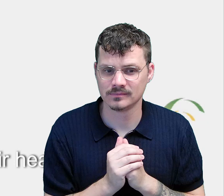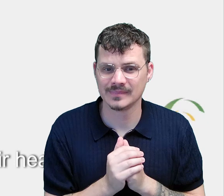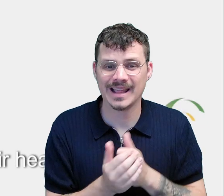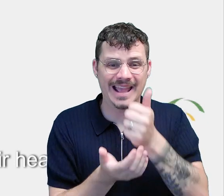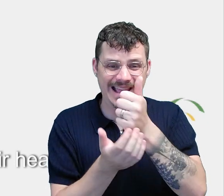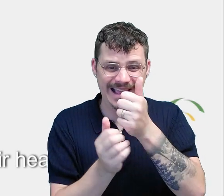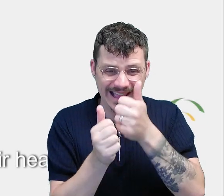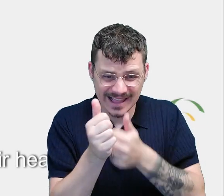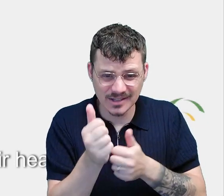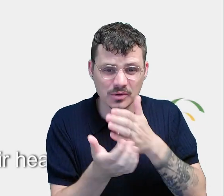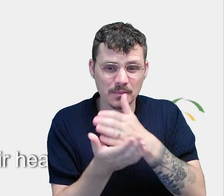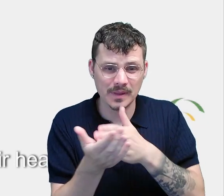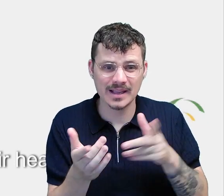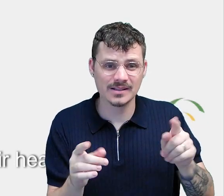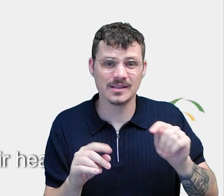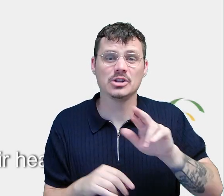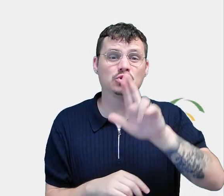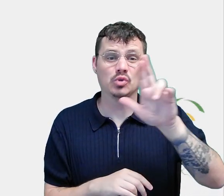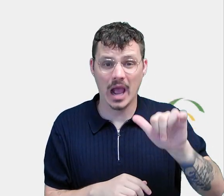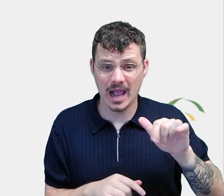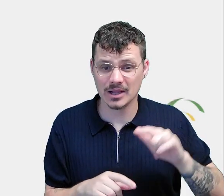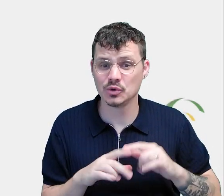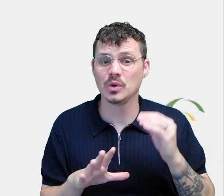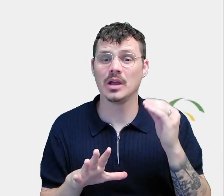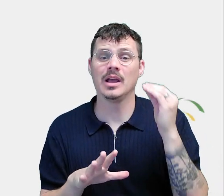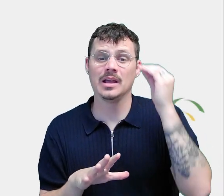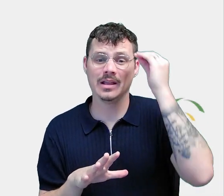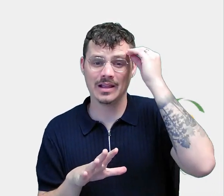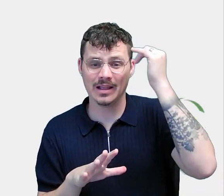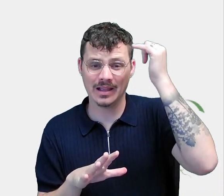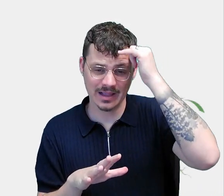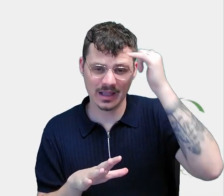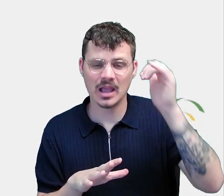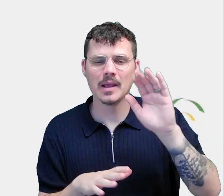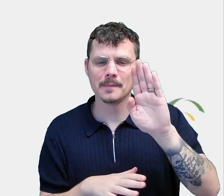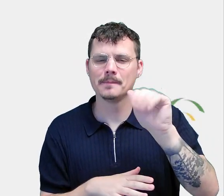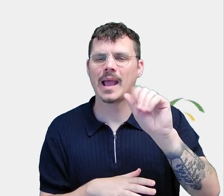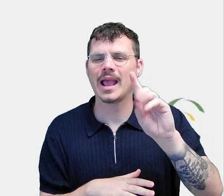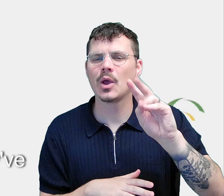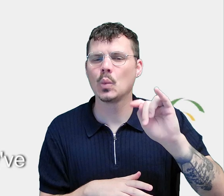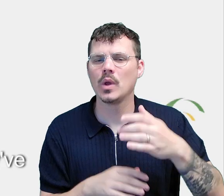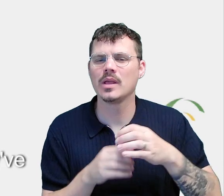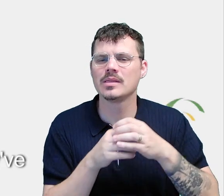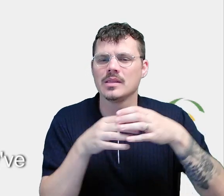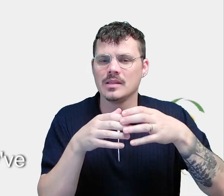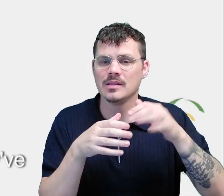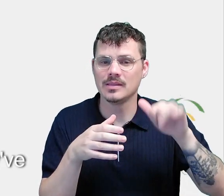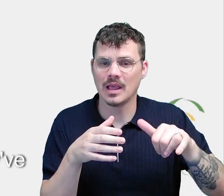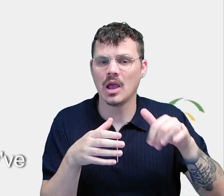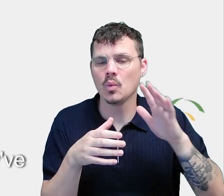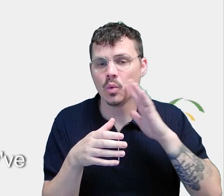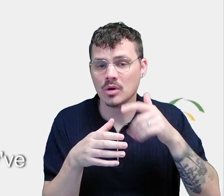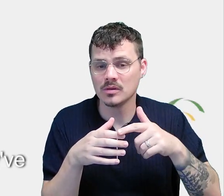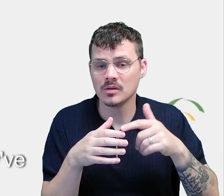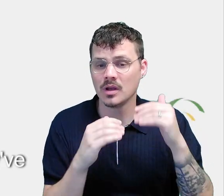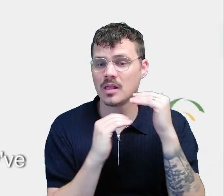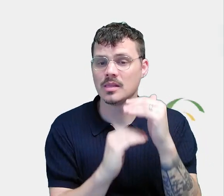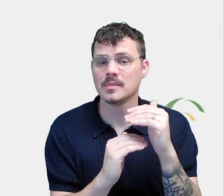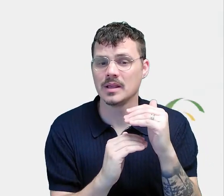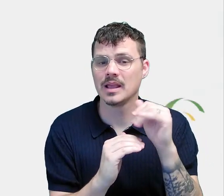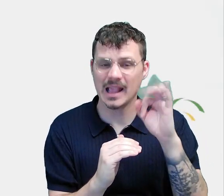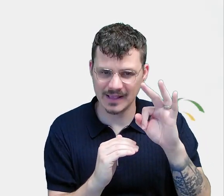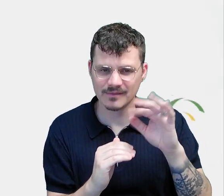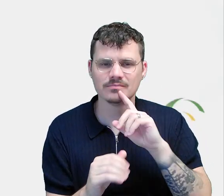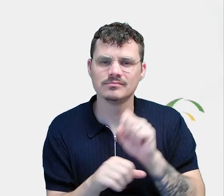Each piece that they try and keep in their head is bandwidth that may be extremely limited if they've